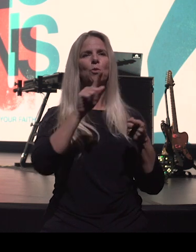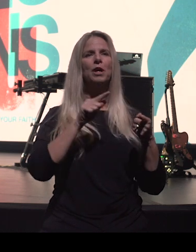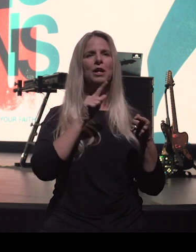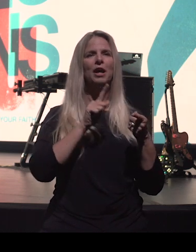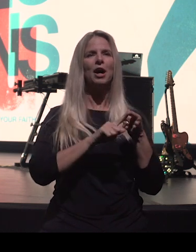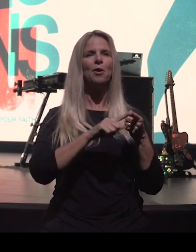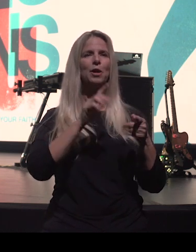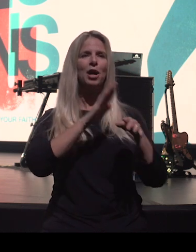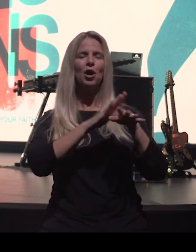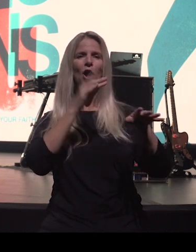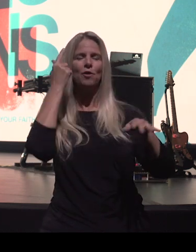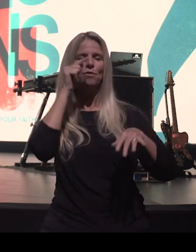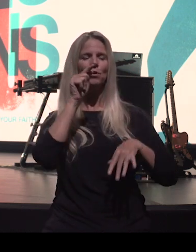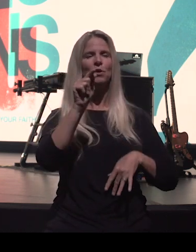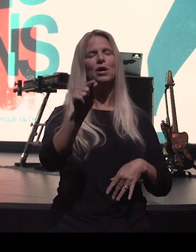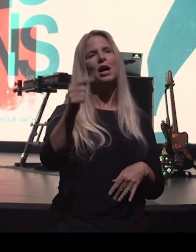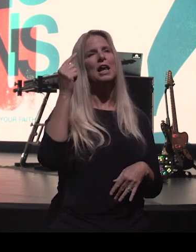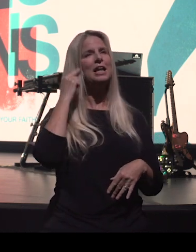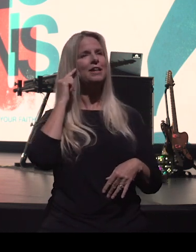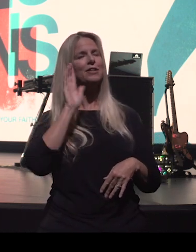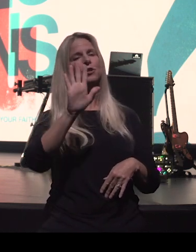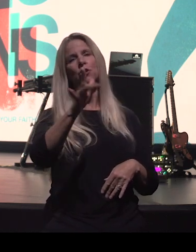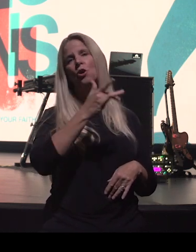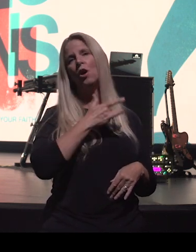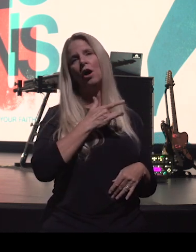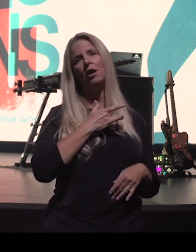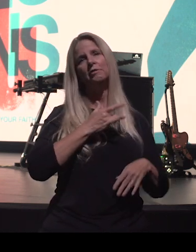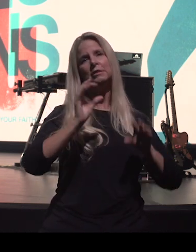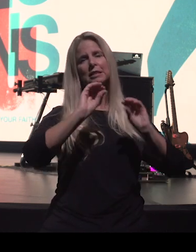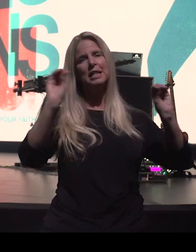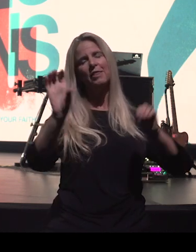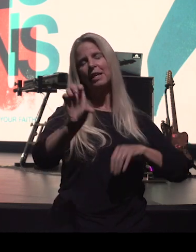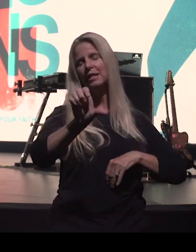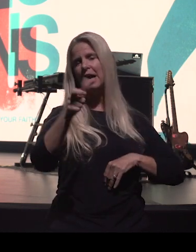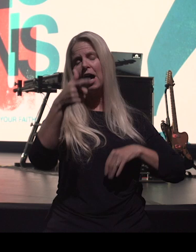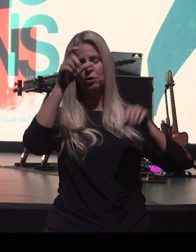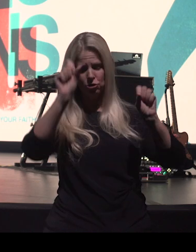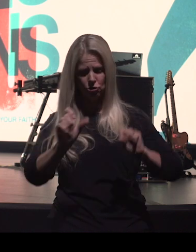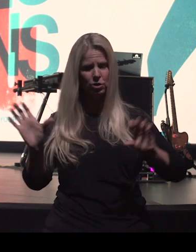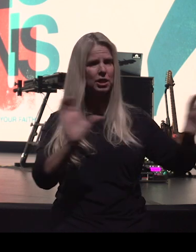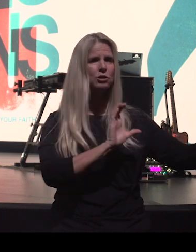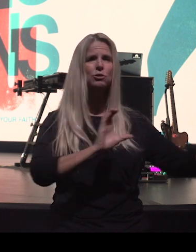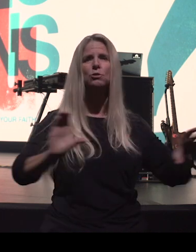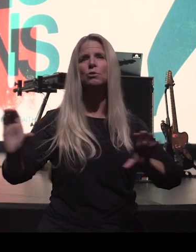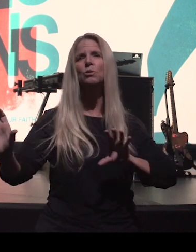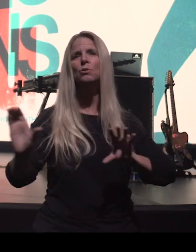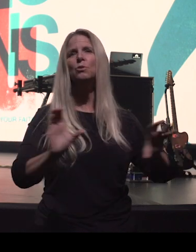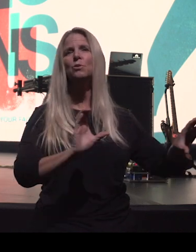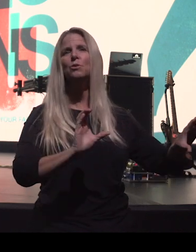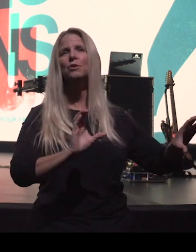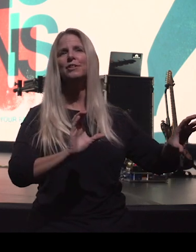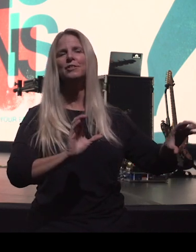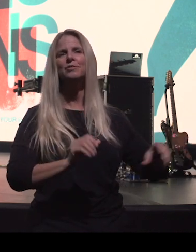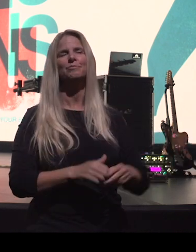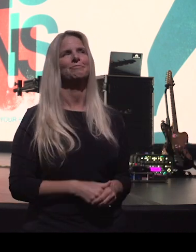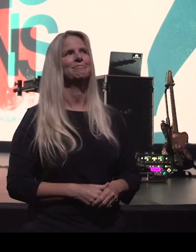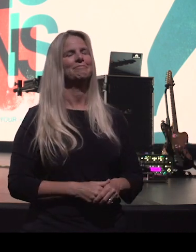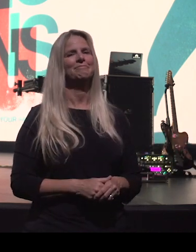Next line, this is good. Listen to your heart. There's nothing else you can do.